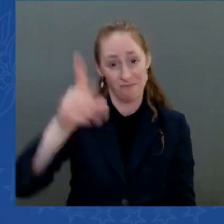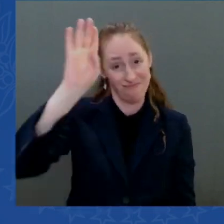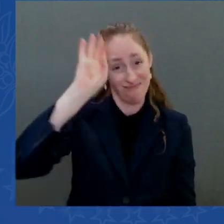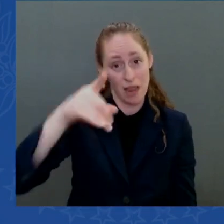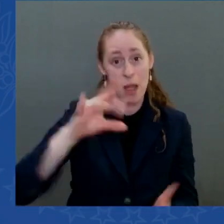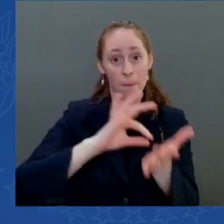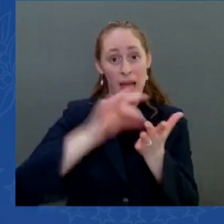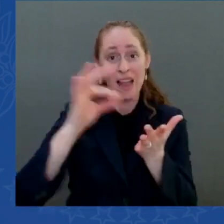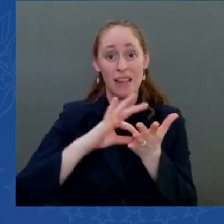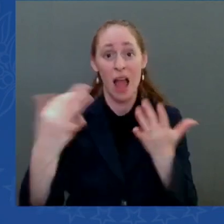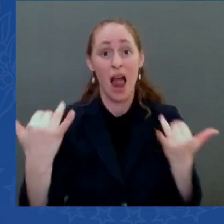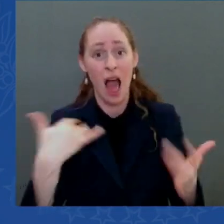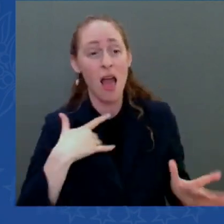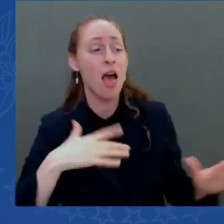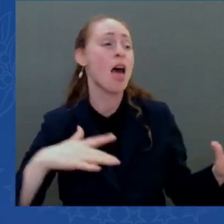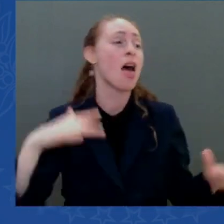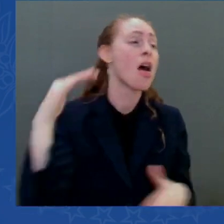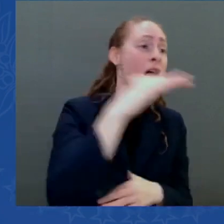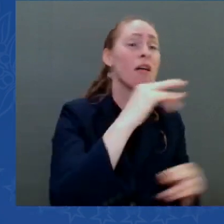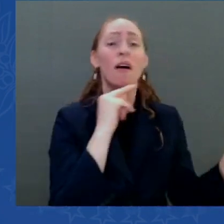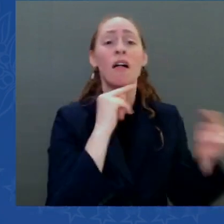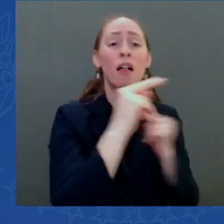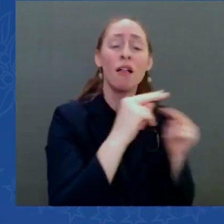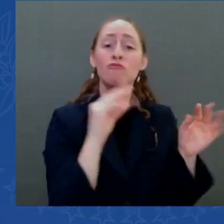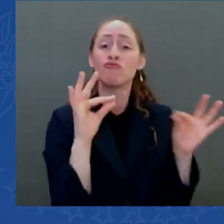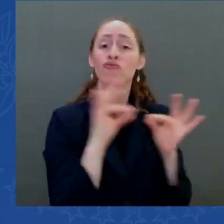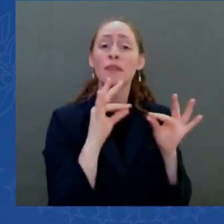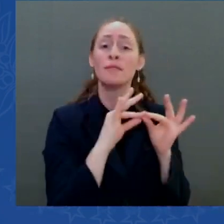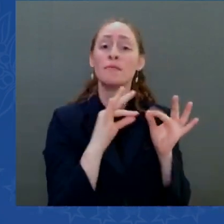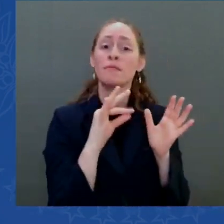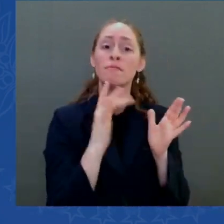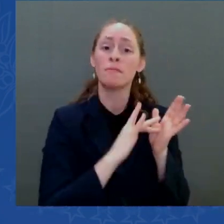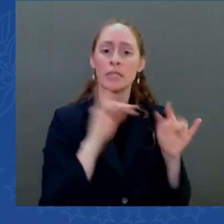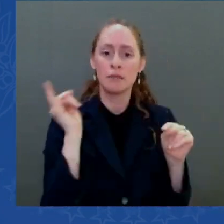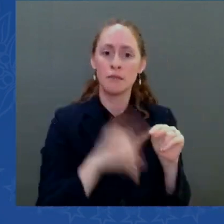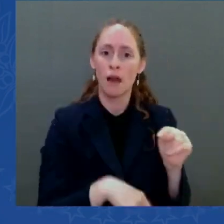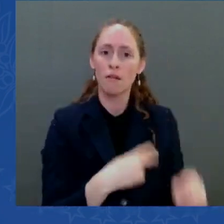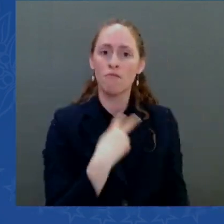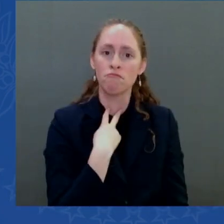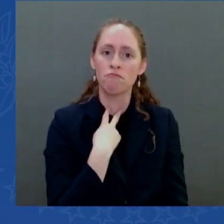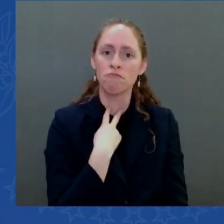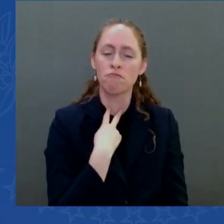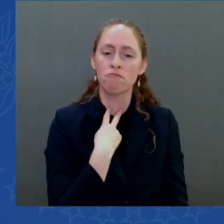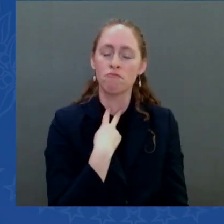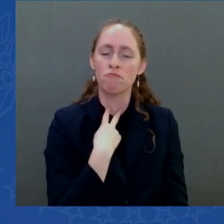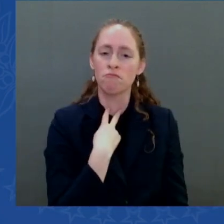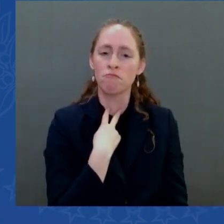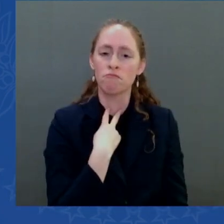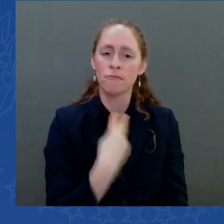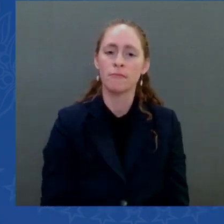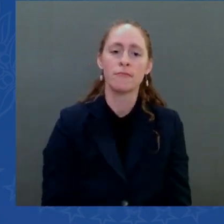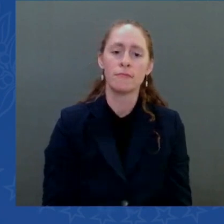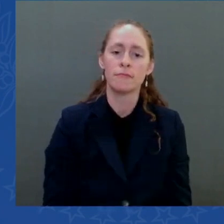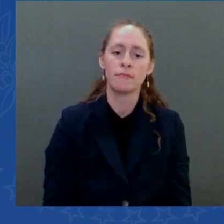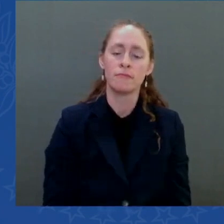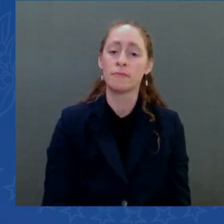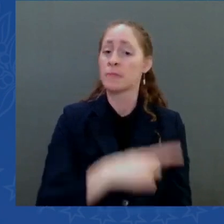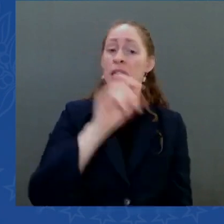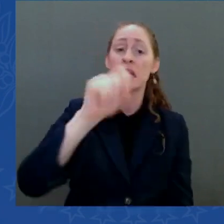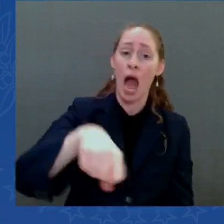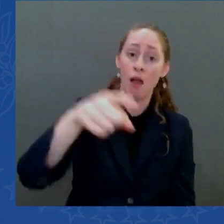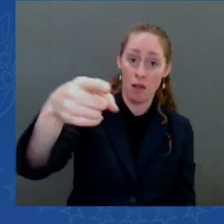can tell you they're only going to pay X amount of money for doctor visits, Y amount of money for a particular